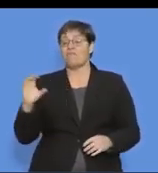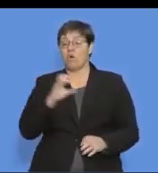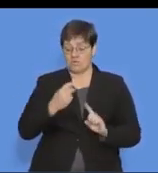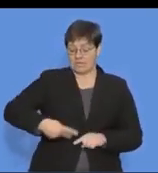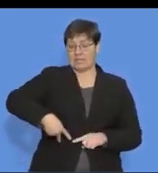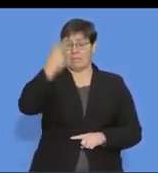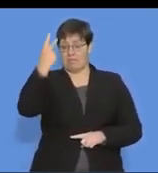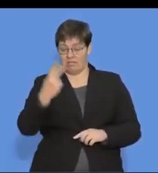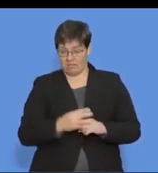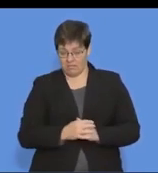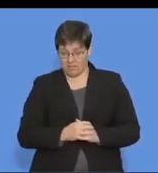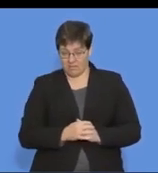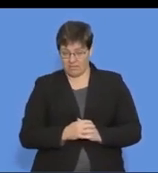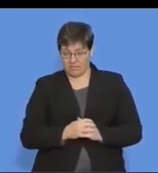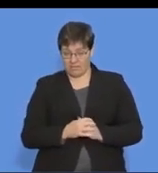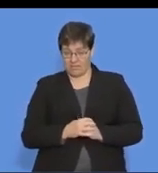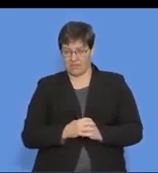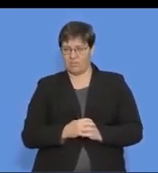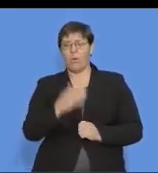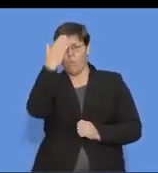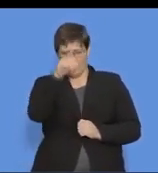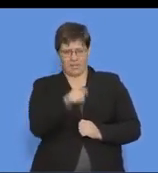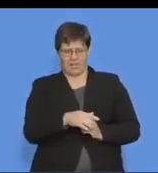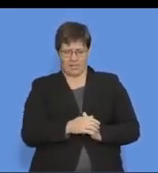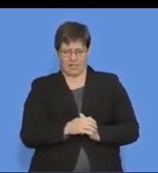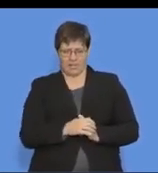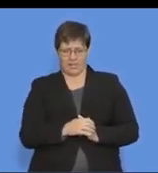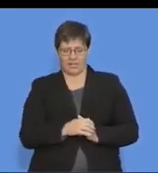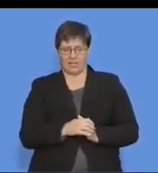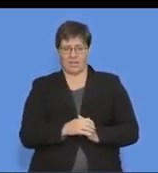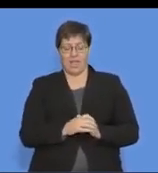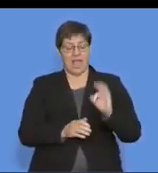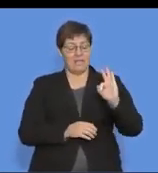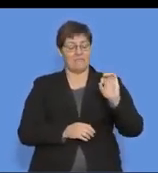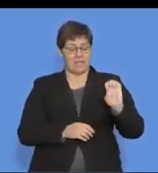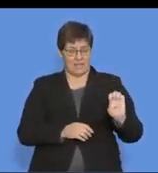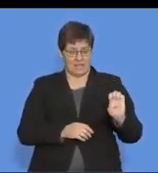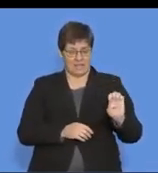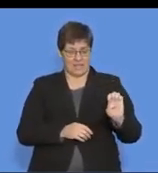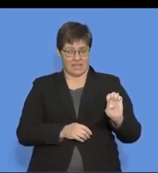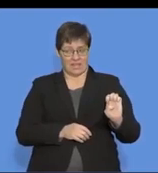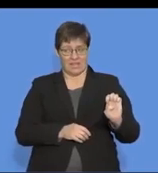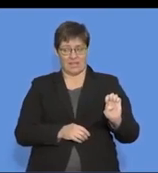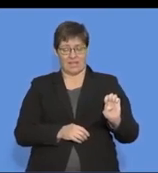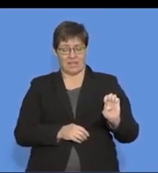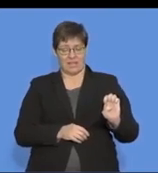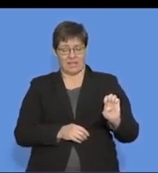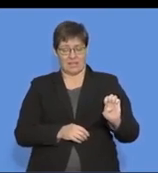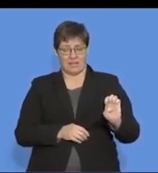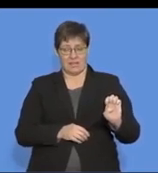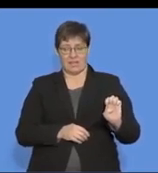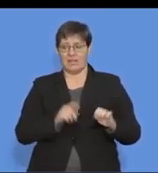was to be double, right? So what do we know? We already know that the electrostatic force of attraction or